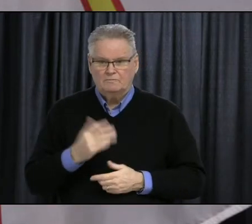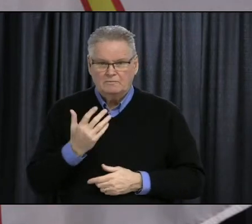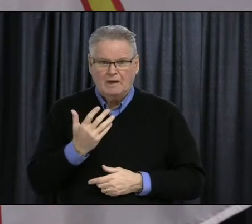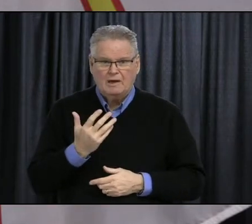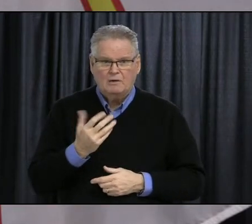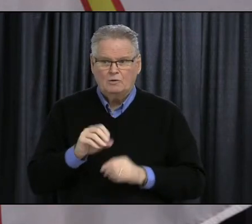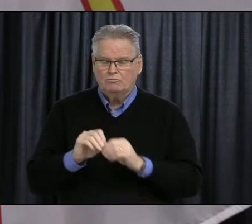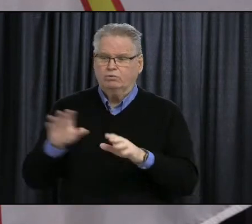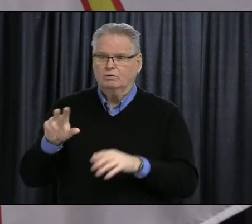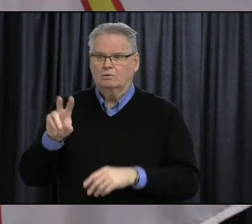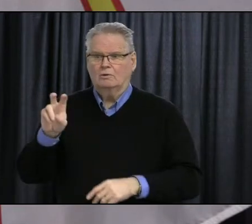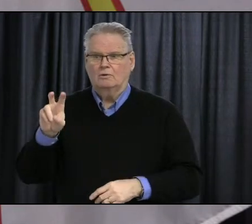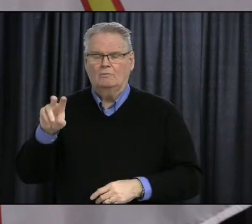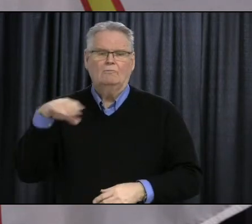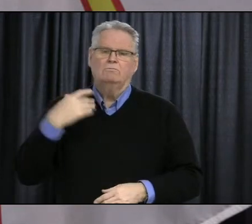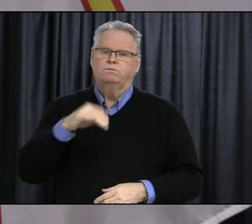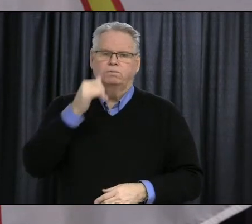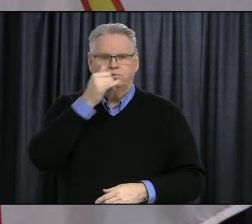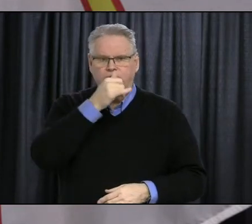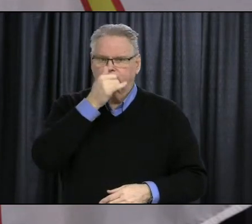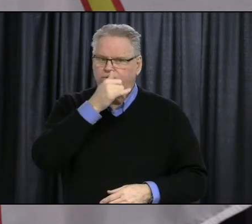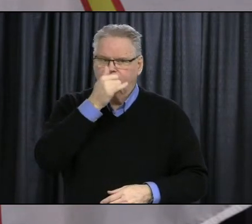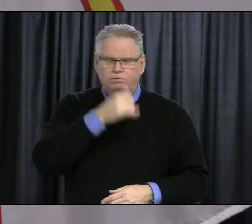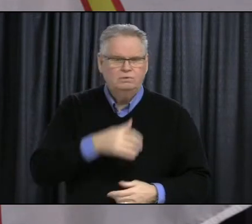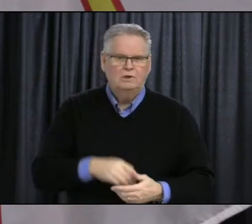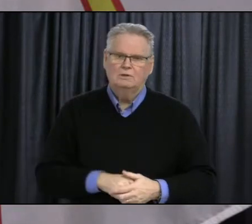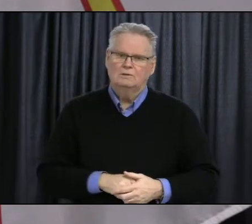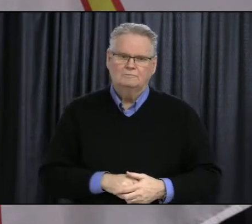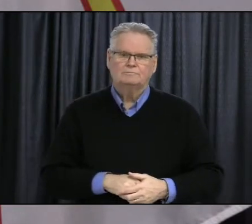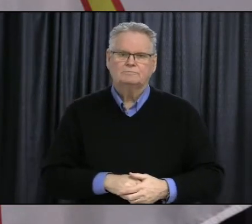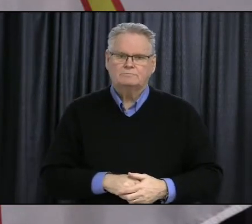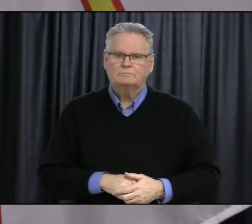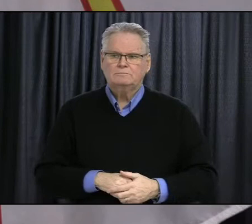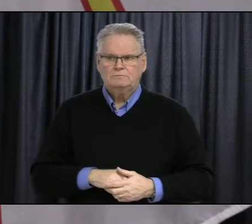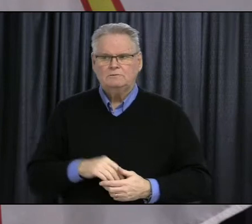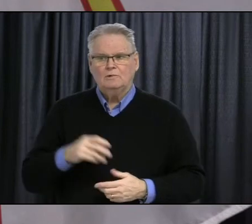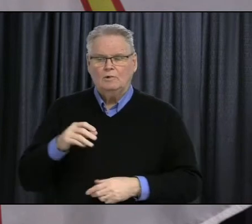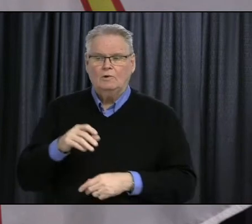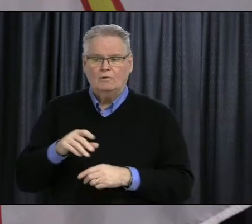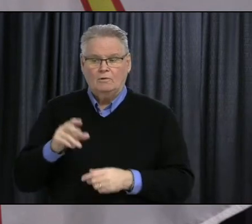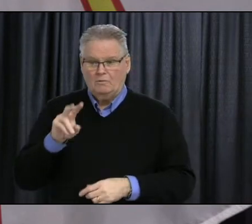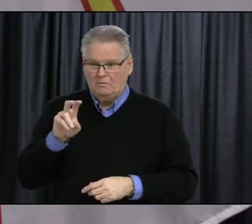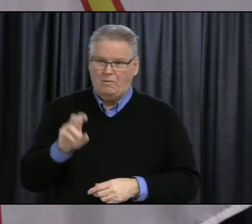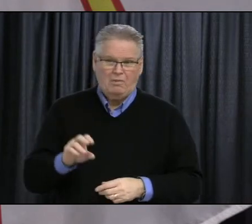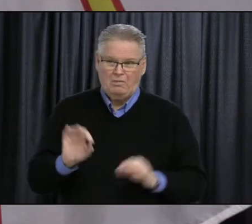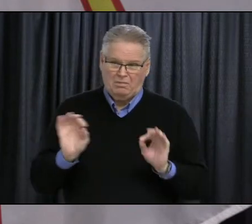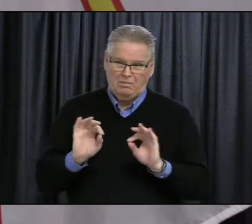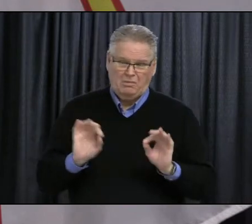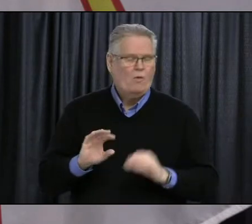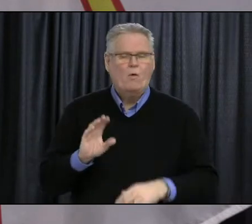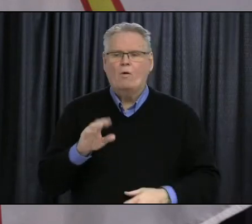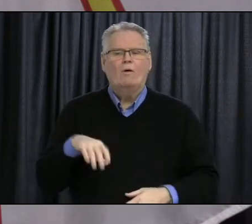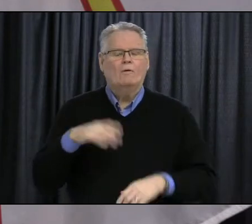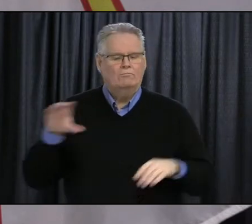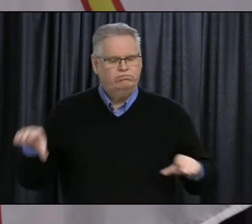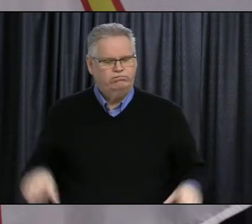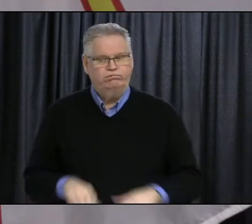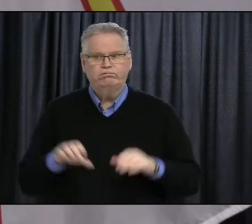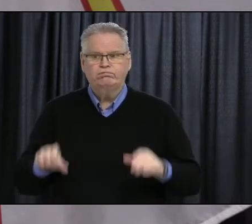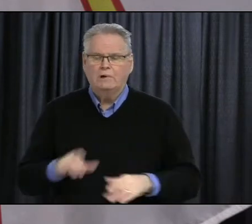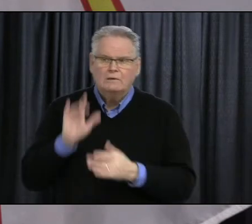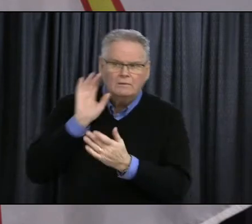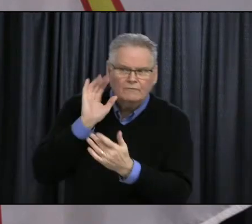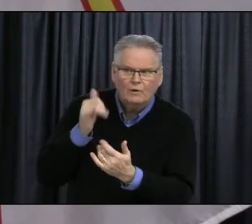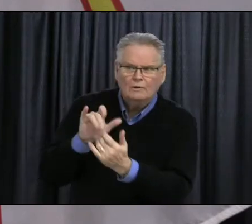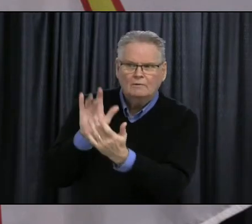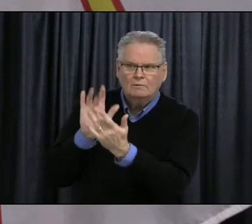to, and a lot of time for all those phone calls that had to happen and all that follow-up that had to happen, that testing that had to be arranged.